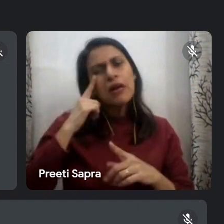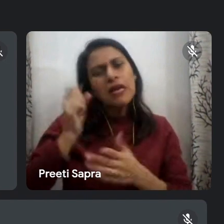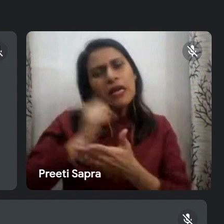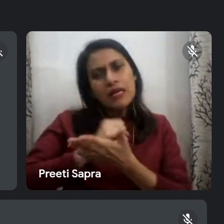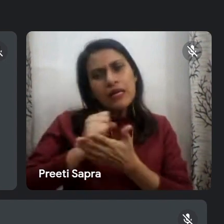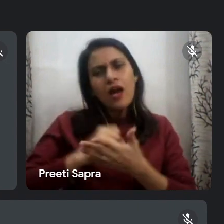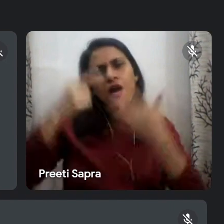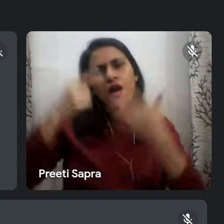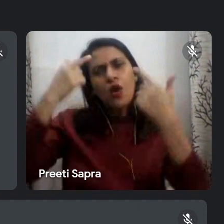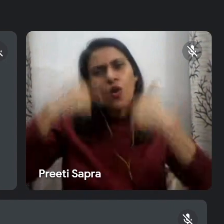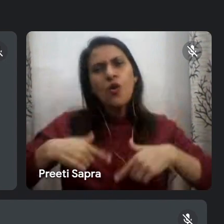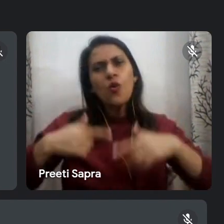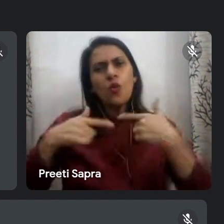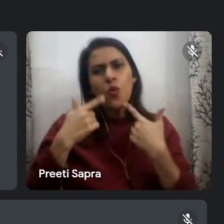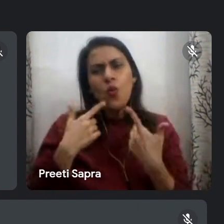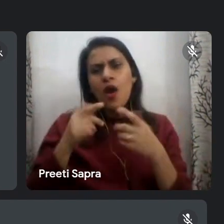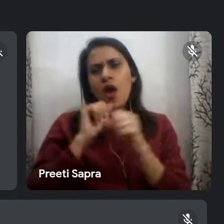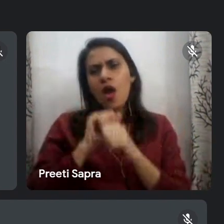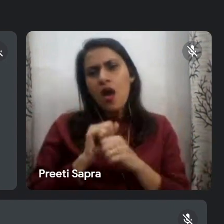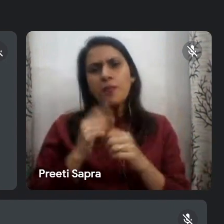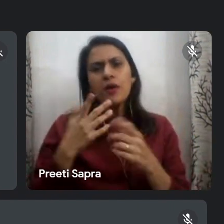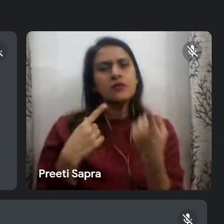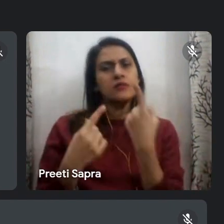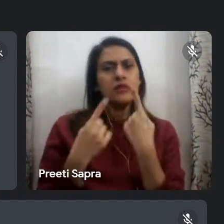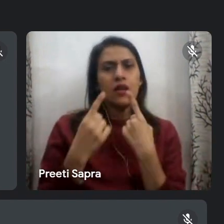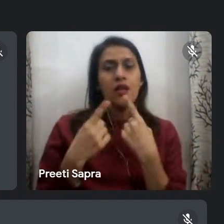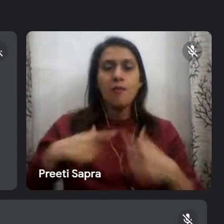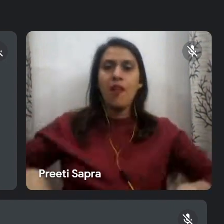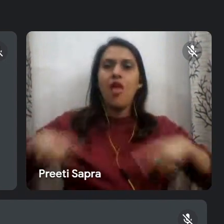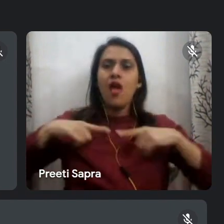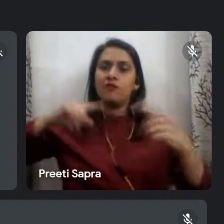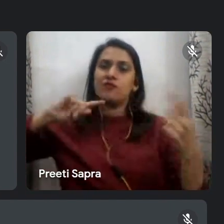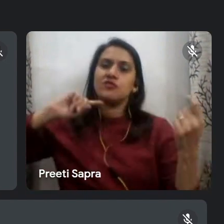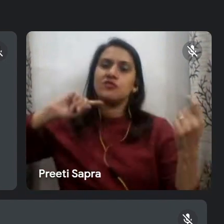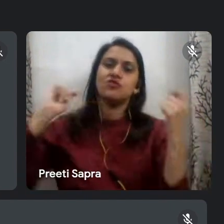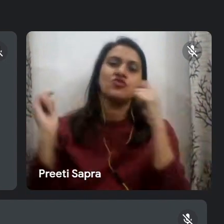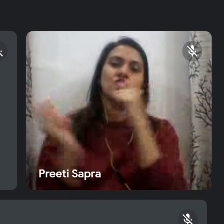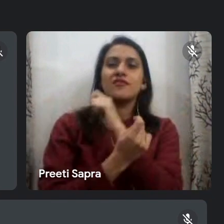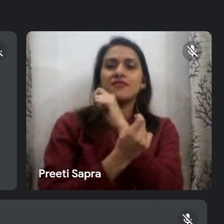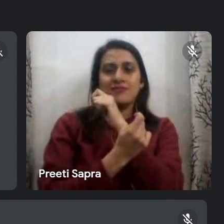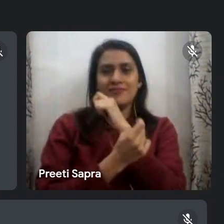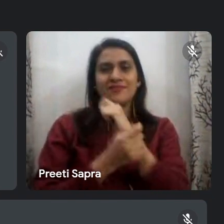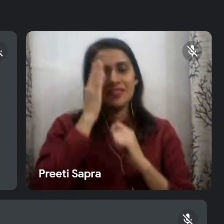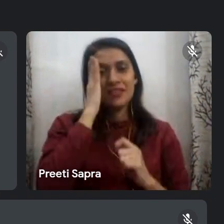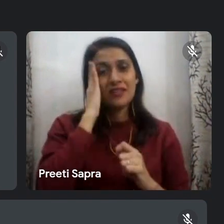was. It kind of changed my life entirely, because that's when I